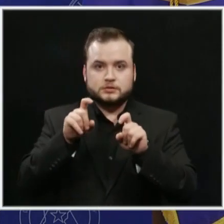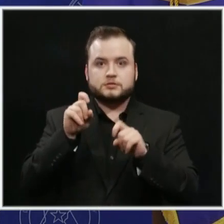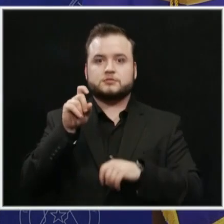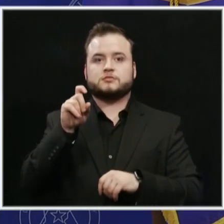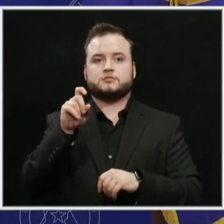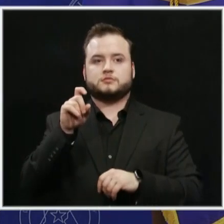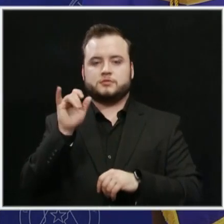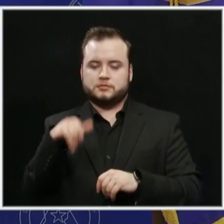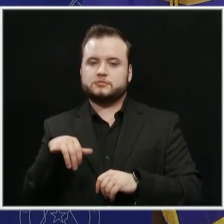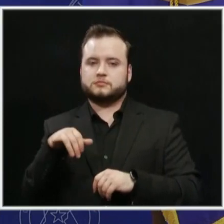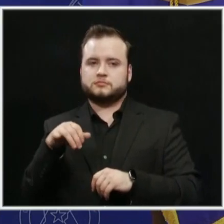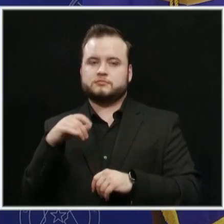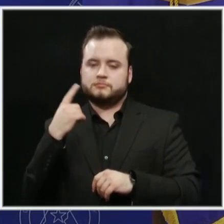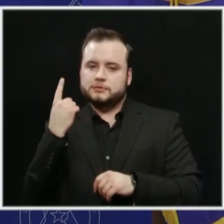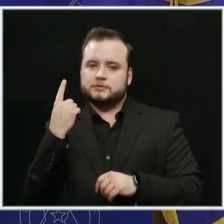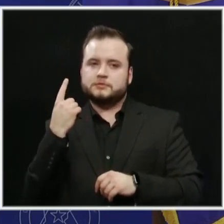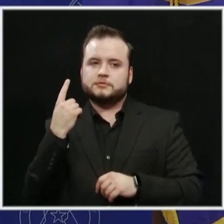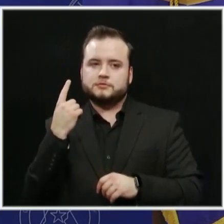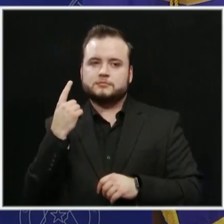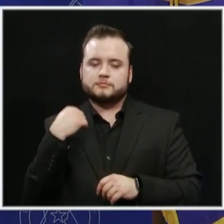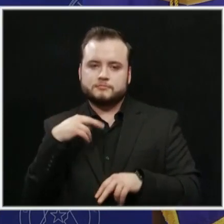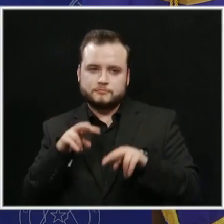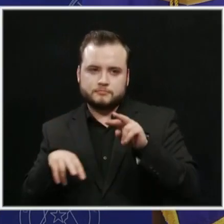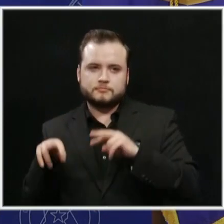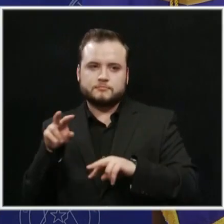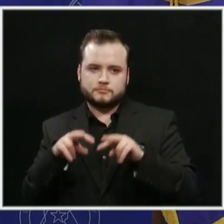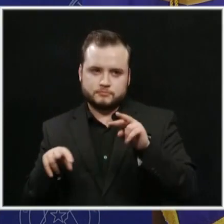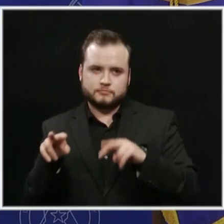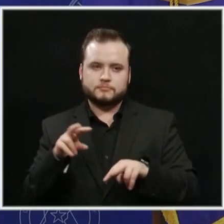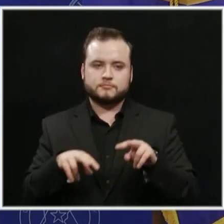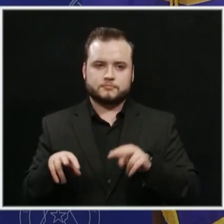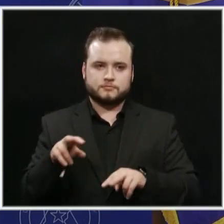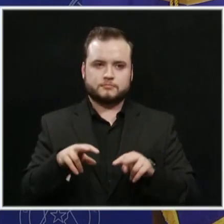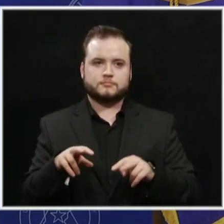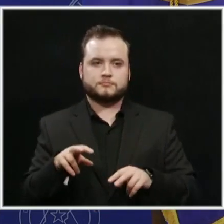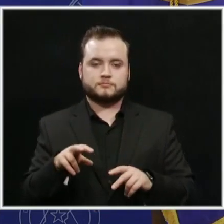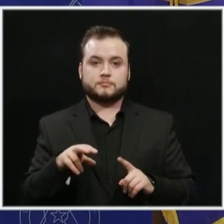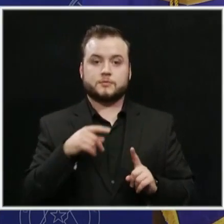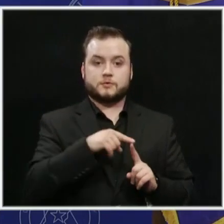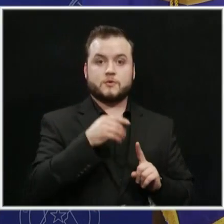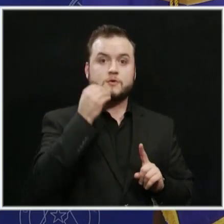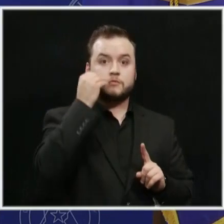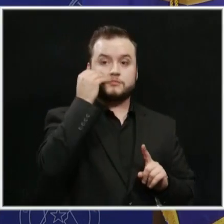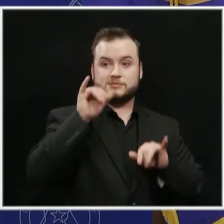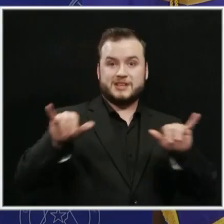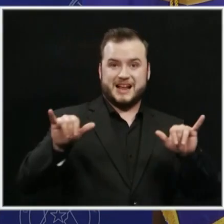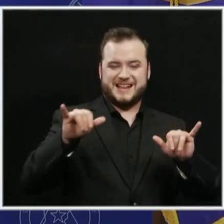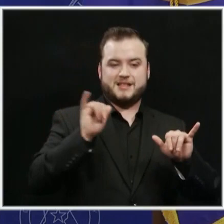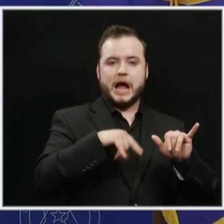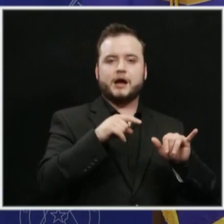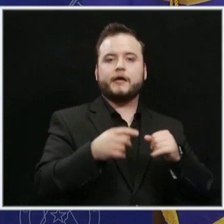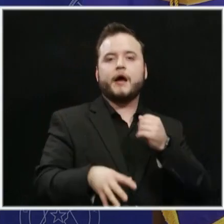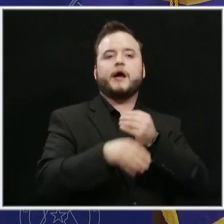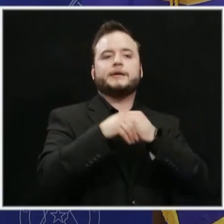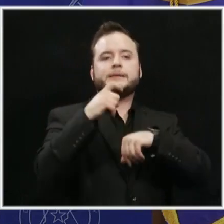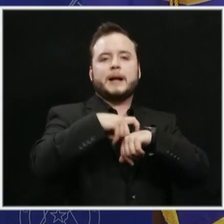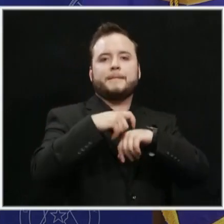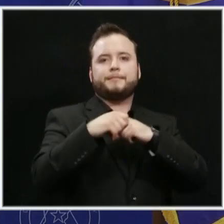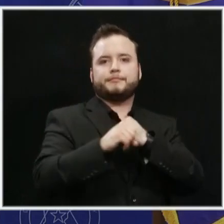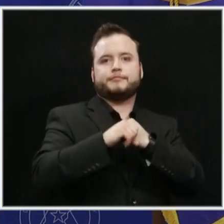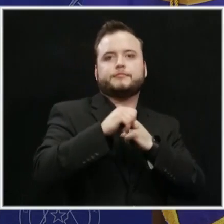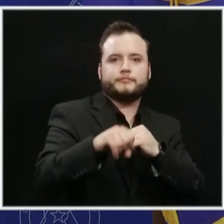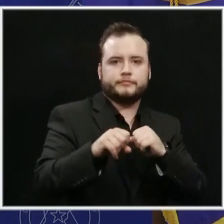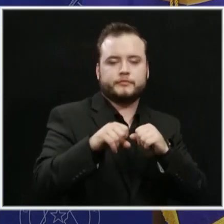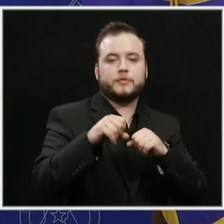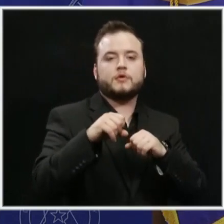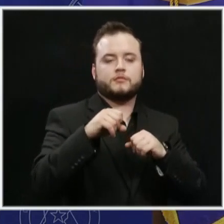put out there and the time that we extended the stay-at-home order, we did not have that. And as Mary said, it was to create that time. My goal is that I think